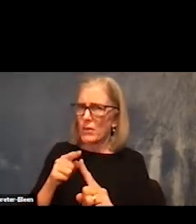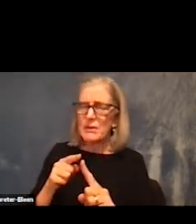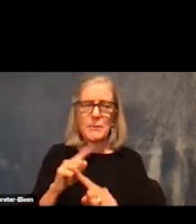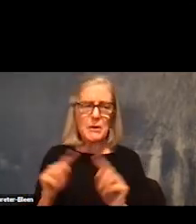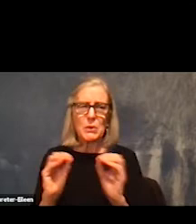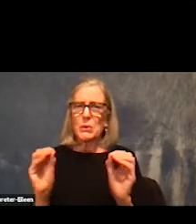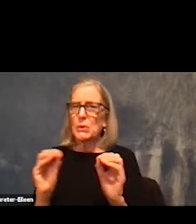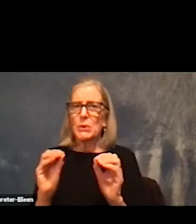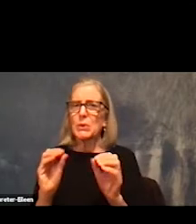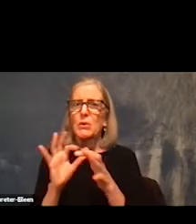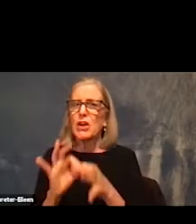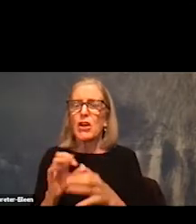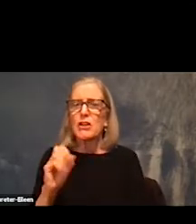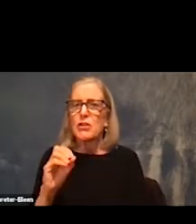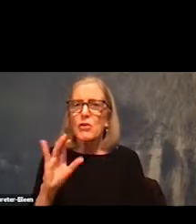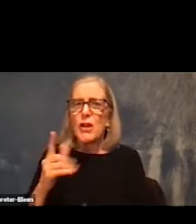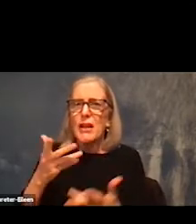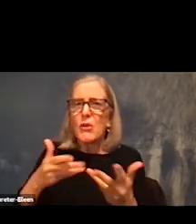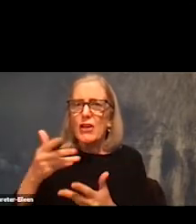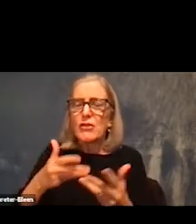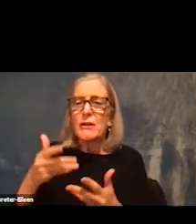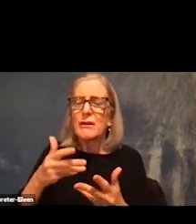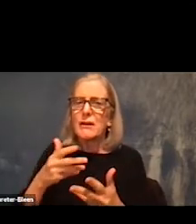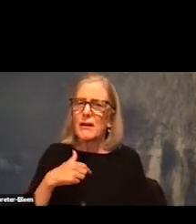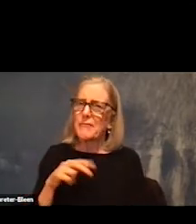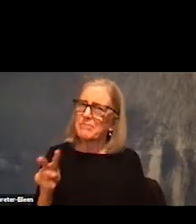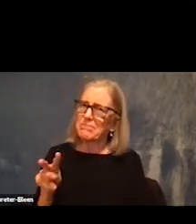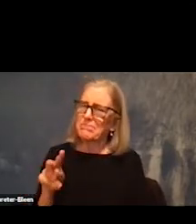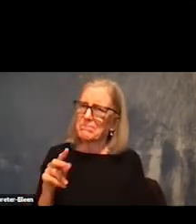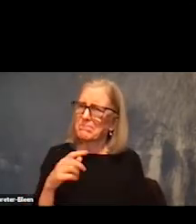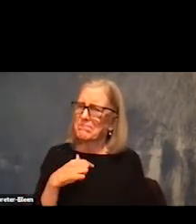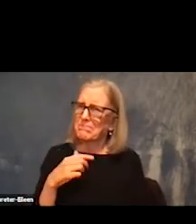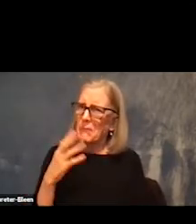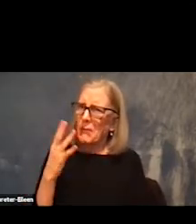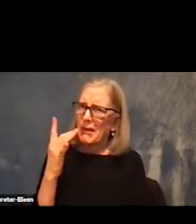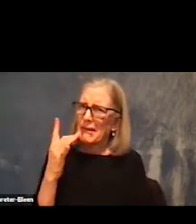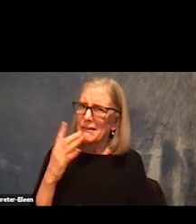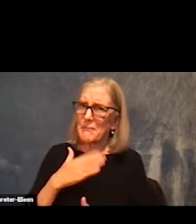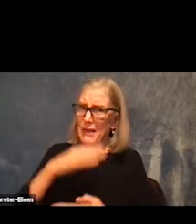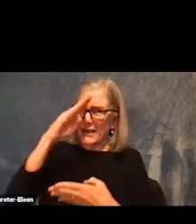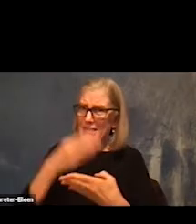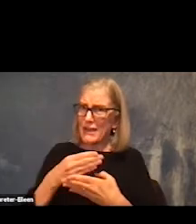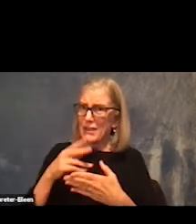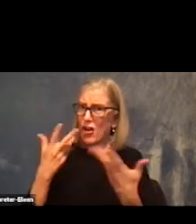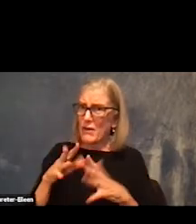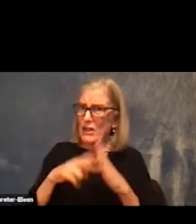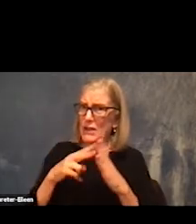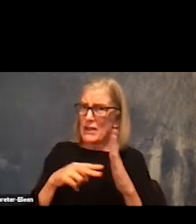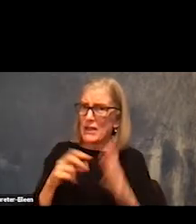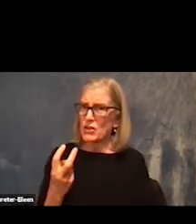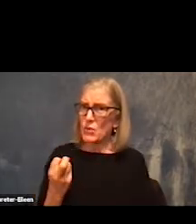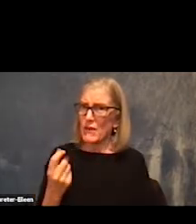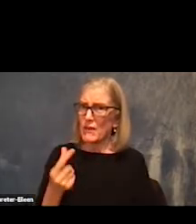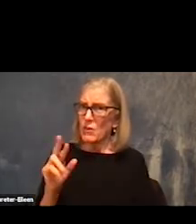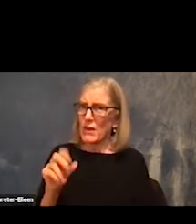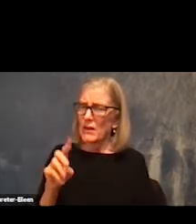interaction. I questioned that since by that time my son was reading at the 12th grade level. Why a reading goal? We always have a reading goal, he